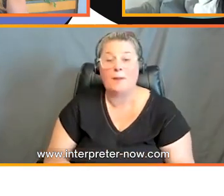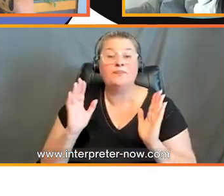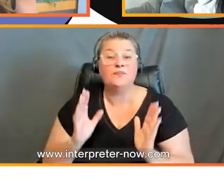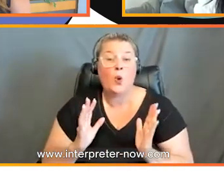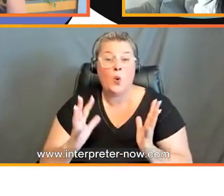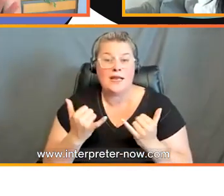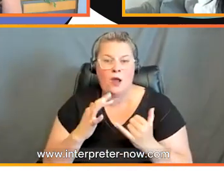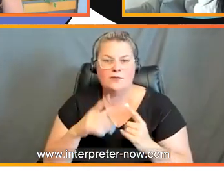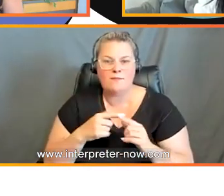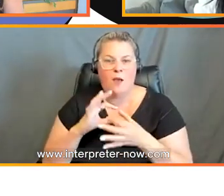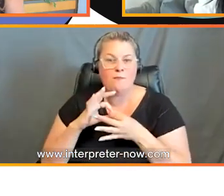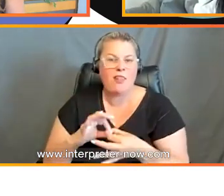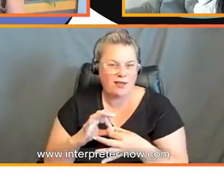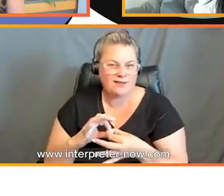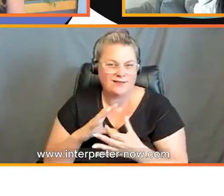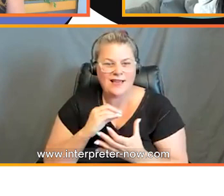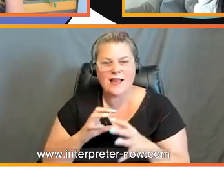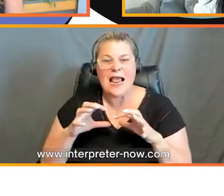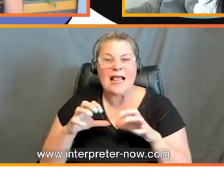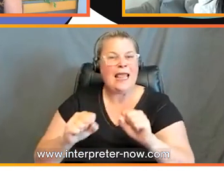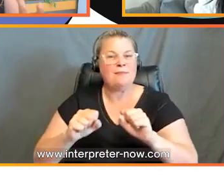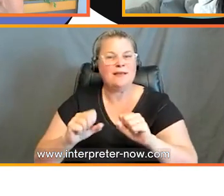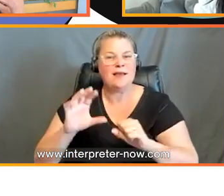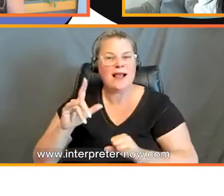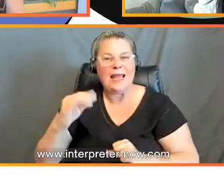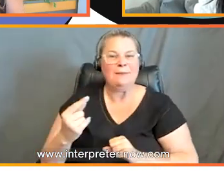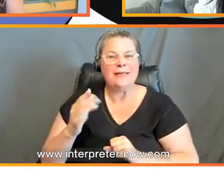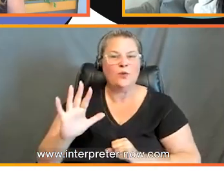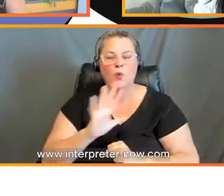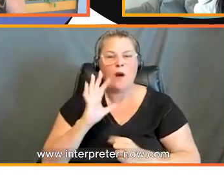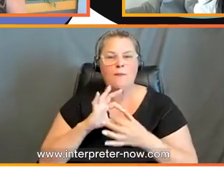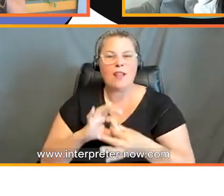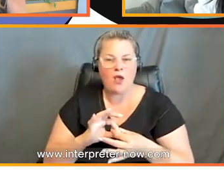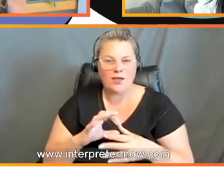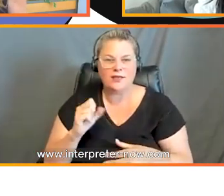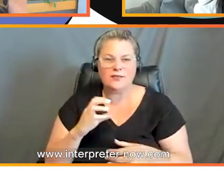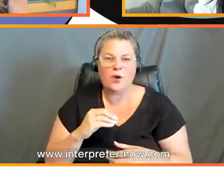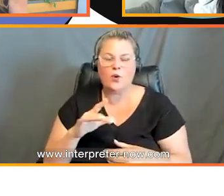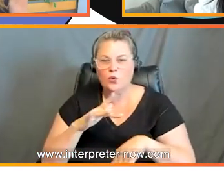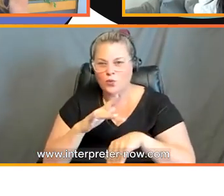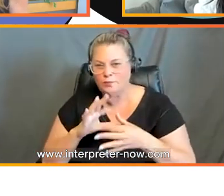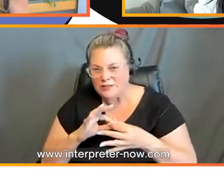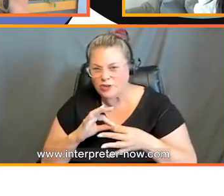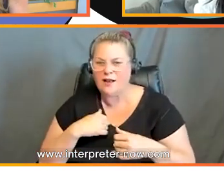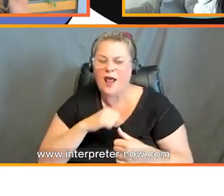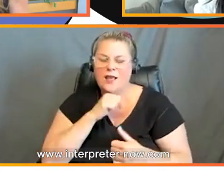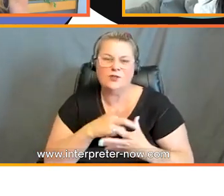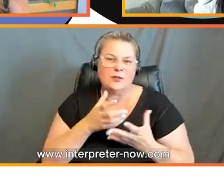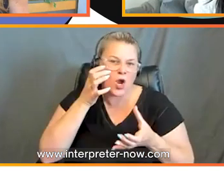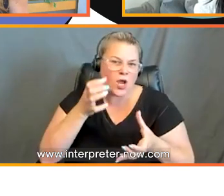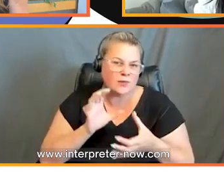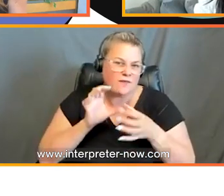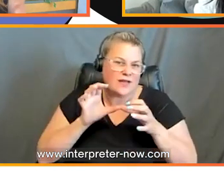So let's talk about belonging, then claiming your belonging. You've touched on it. I love it so much, that concept of claiming